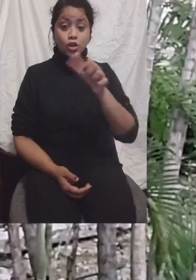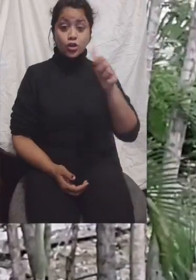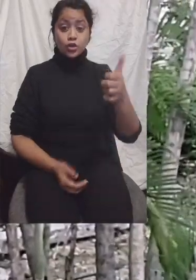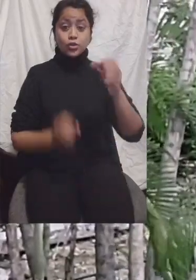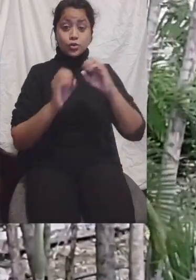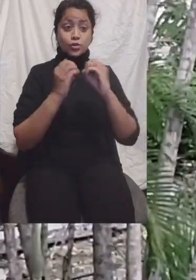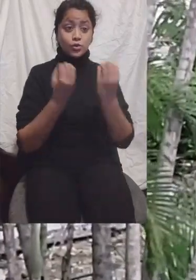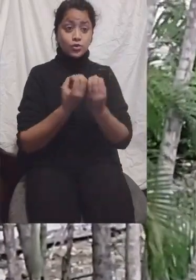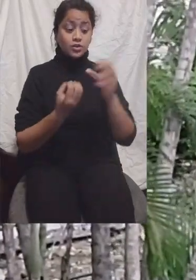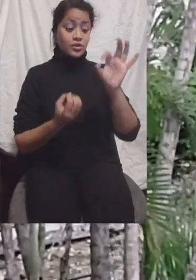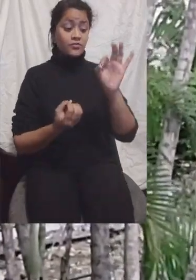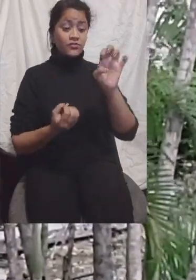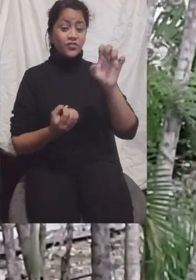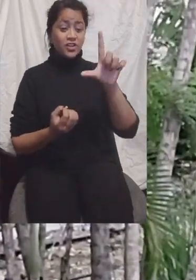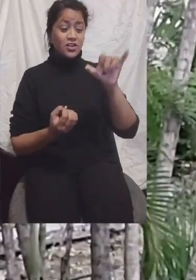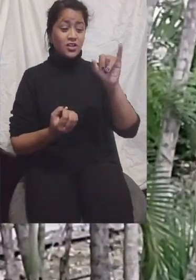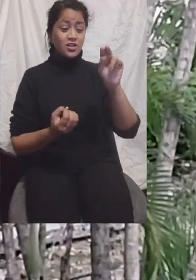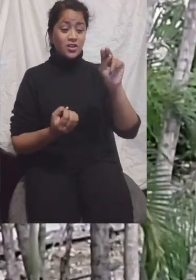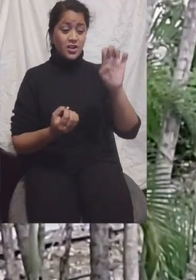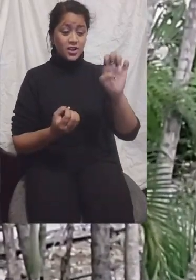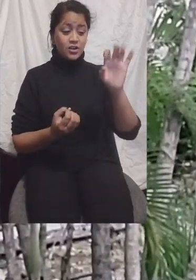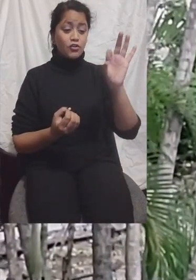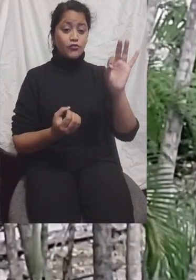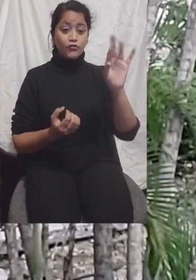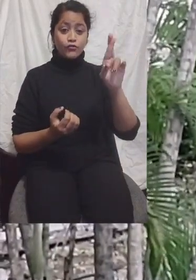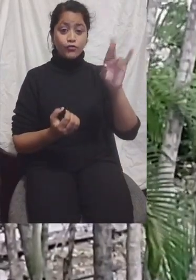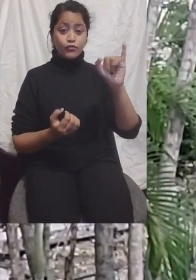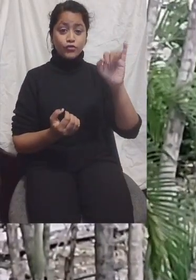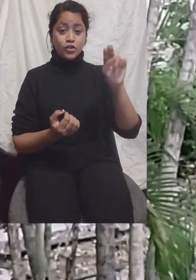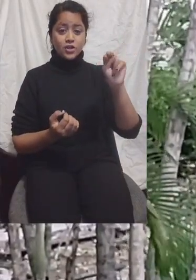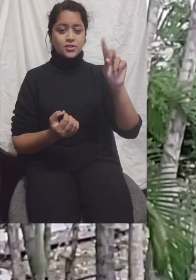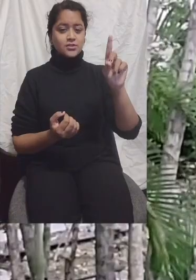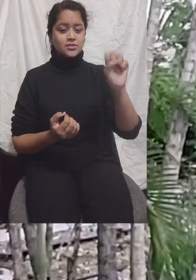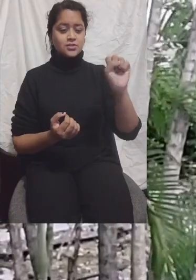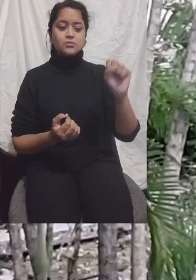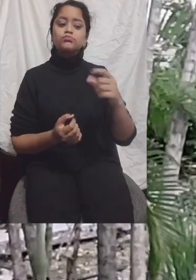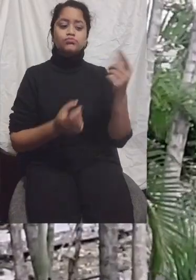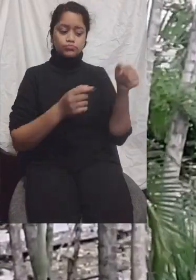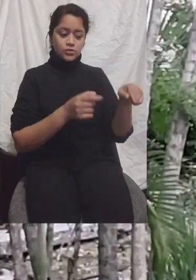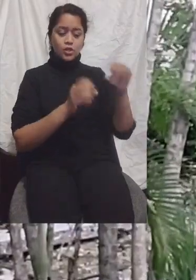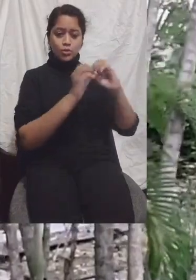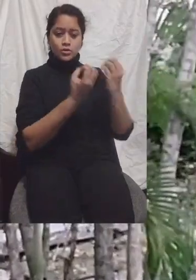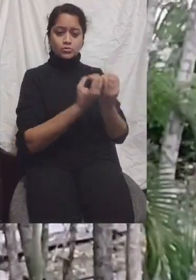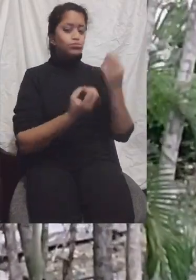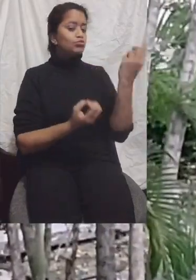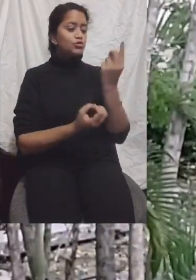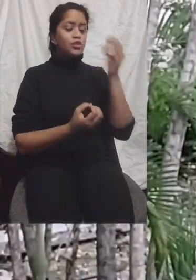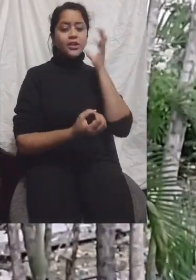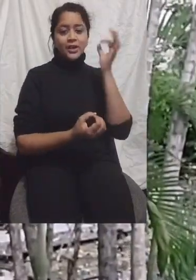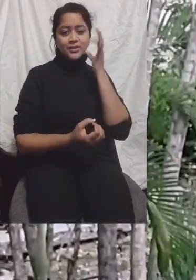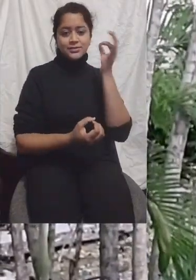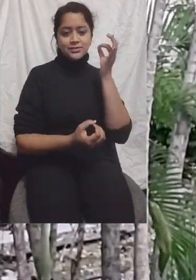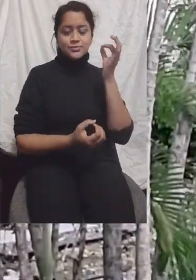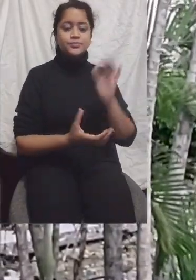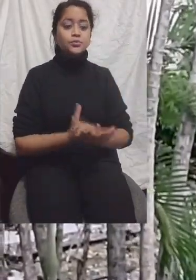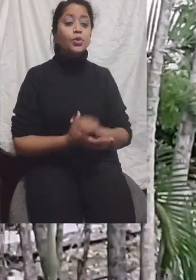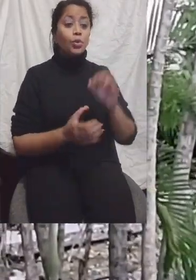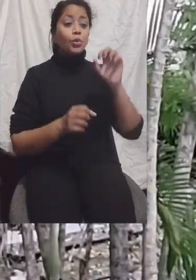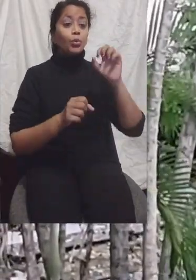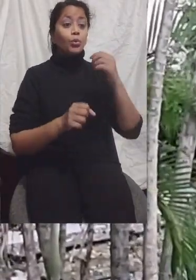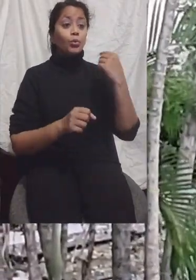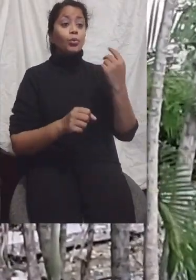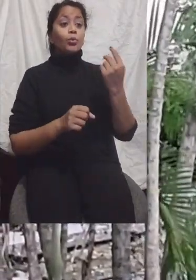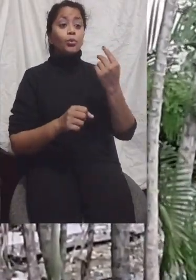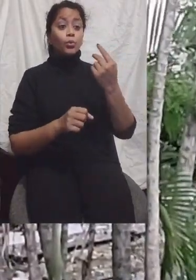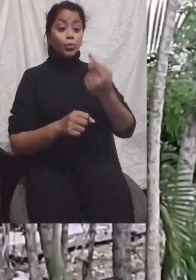spayed, so that then that ends that cycle. So and then there's another organization called Feline Friends